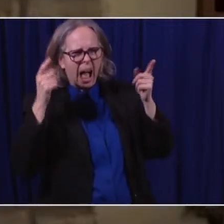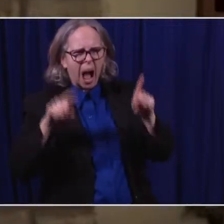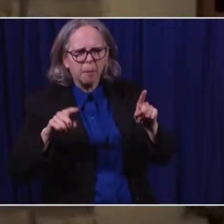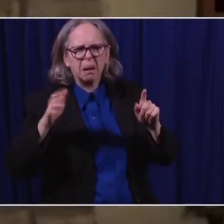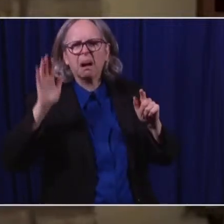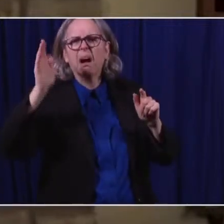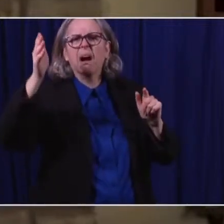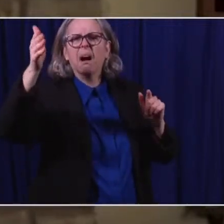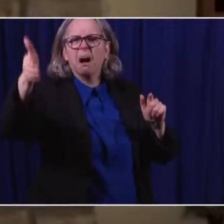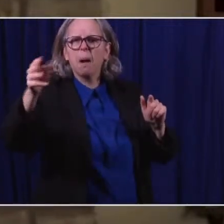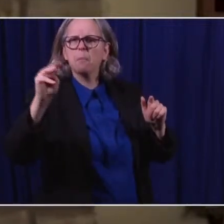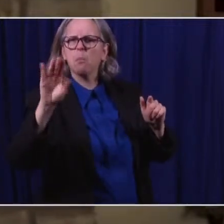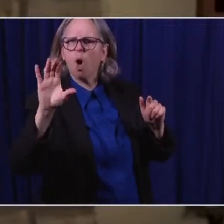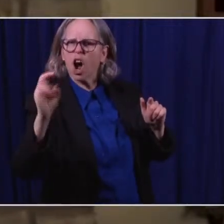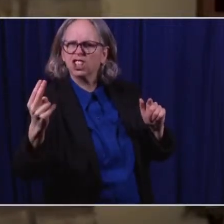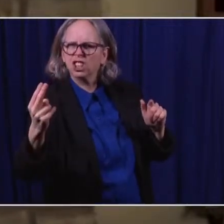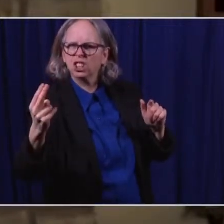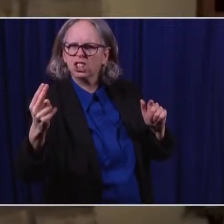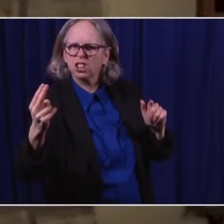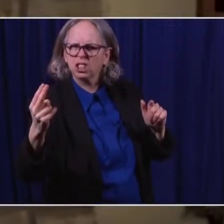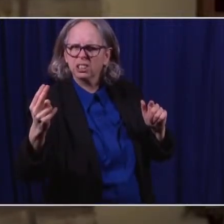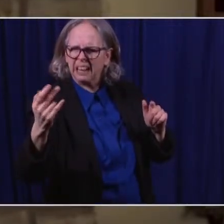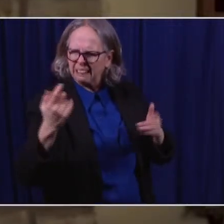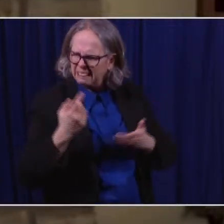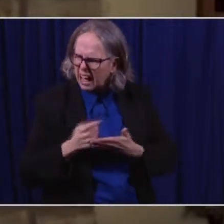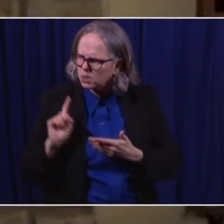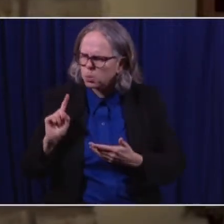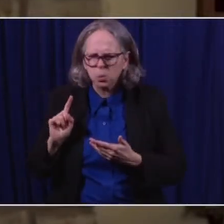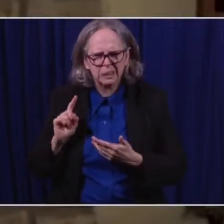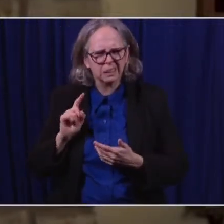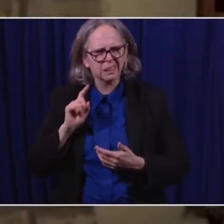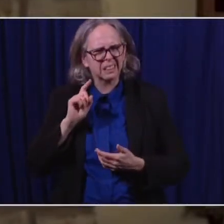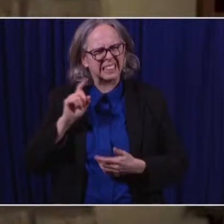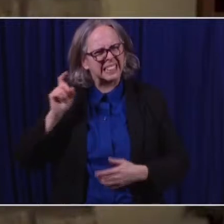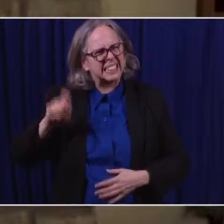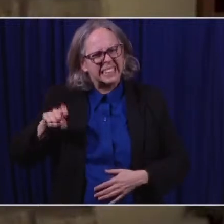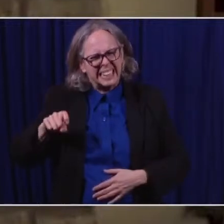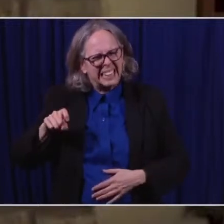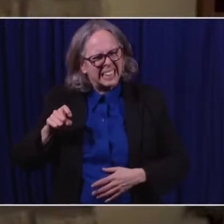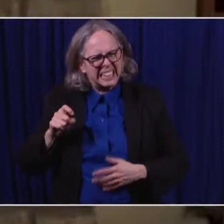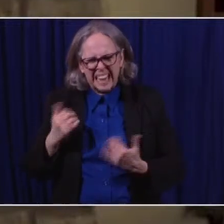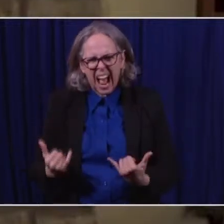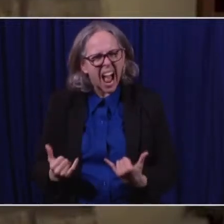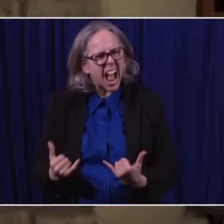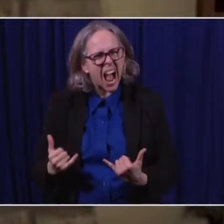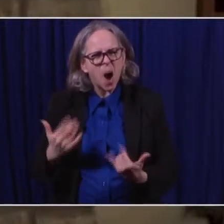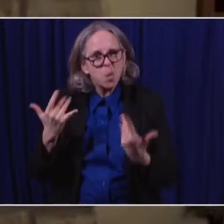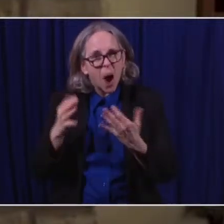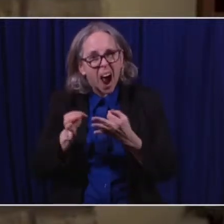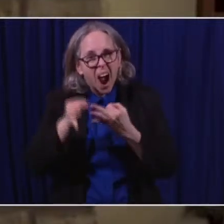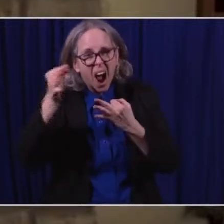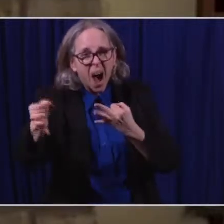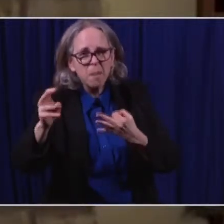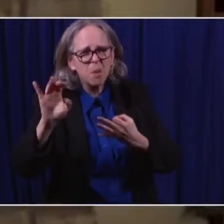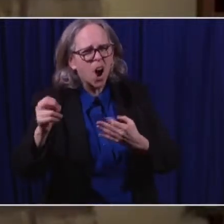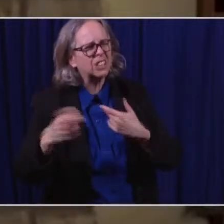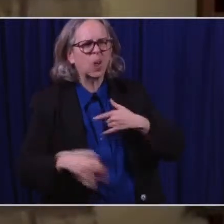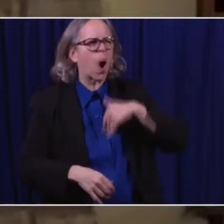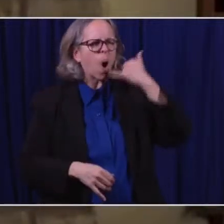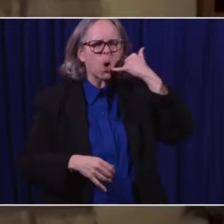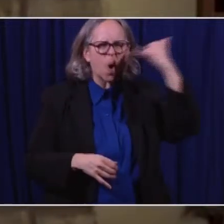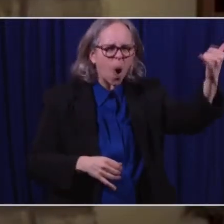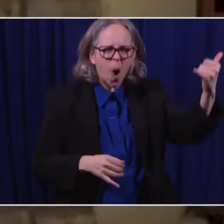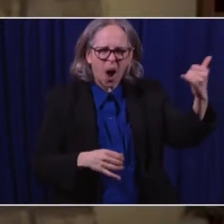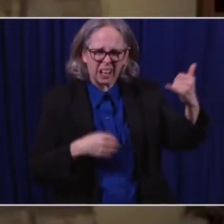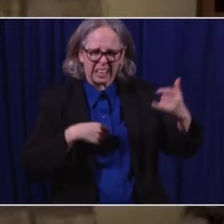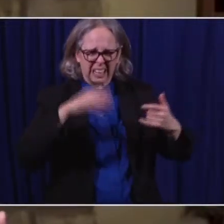these. So I went to General Perna, got on the phone, and said, look, we know we're not drawing down these.